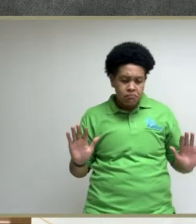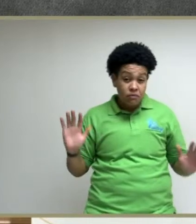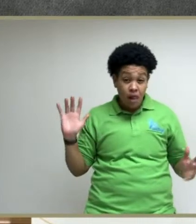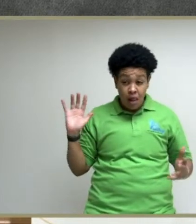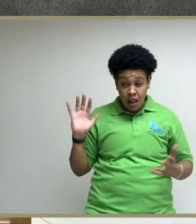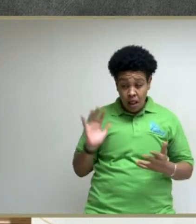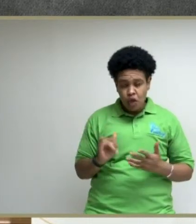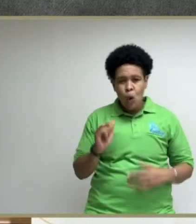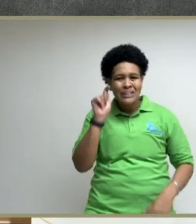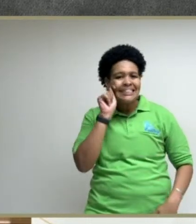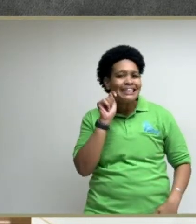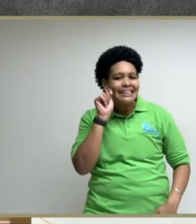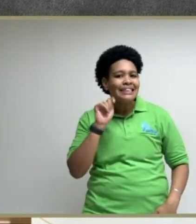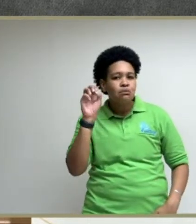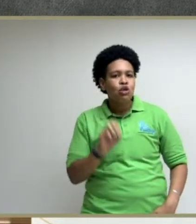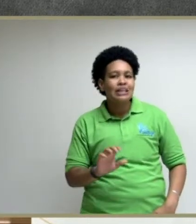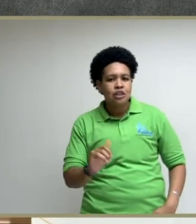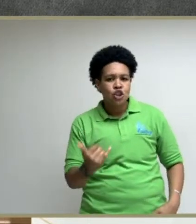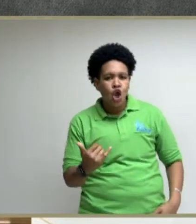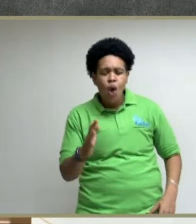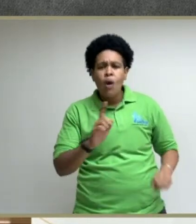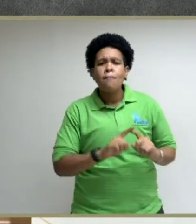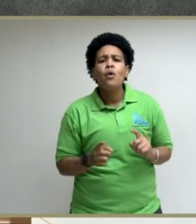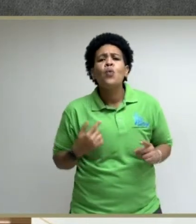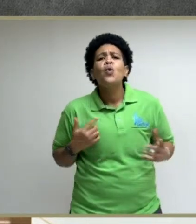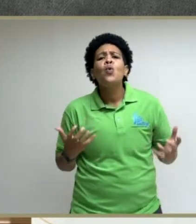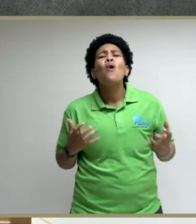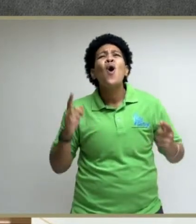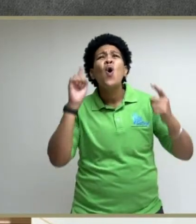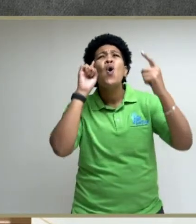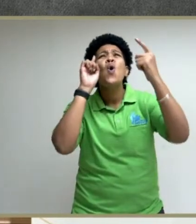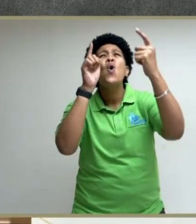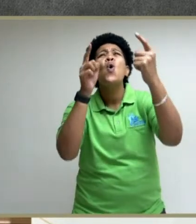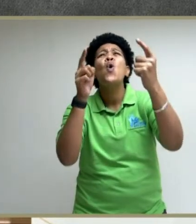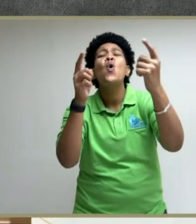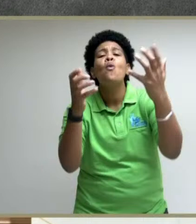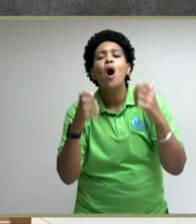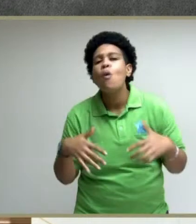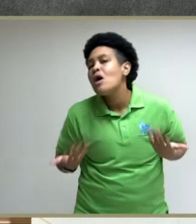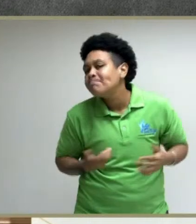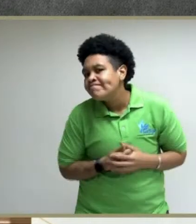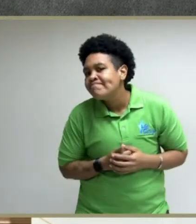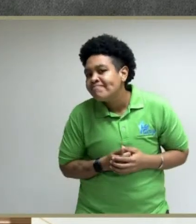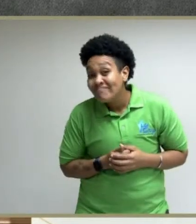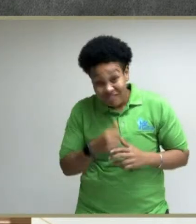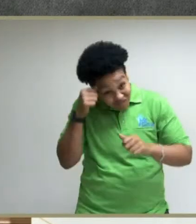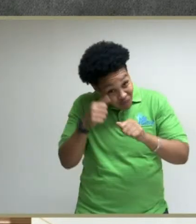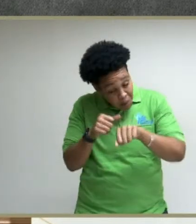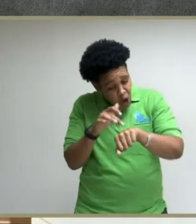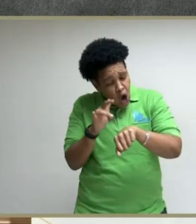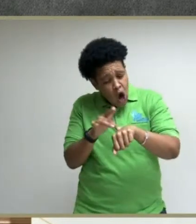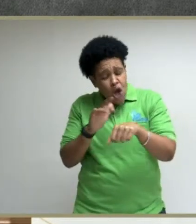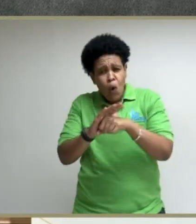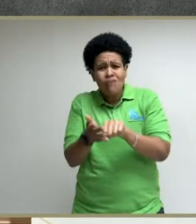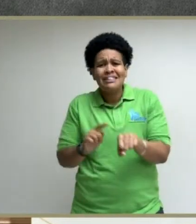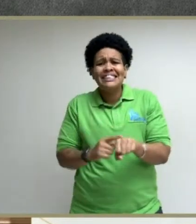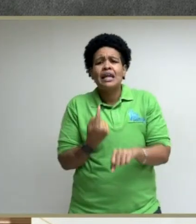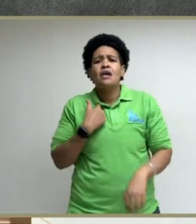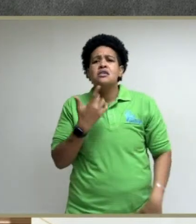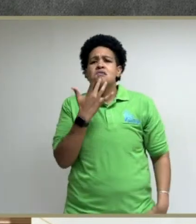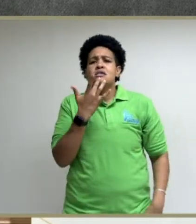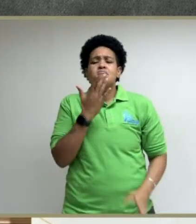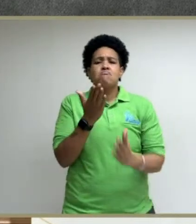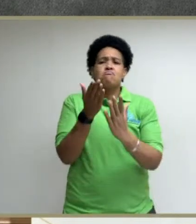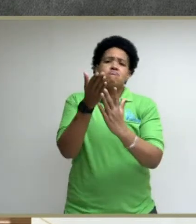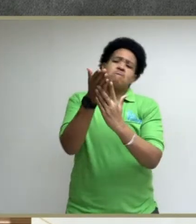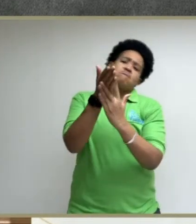in the teens. But where do we want to be? Remember that very early in the pandemic, 5% was what was looked